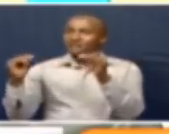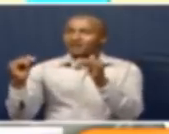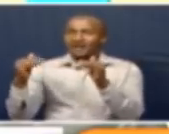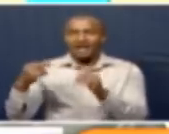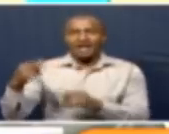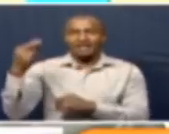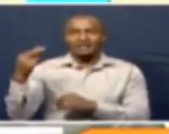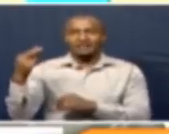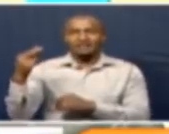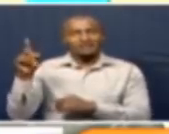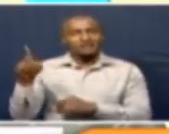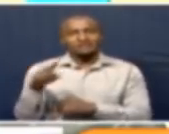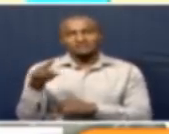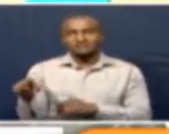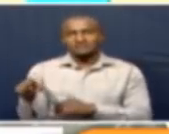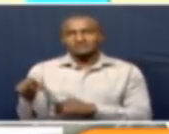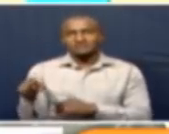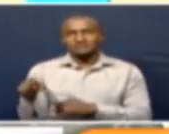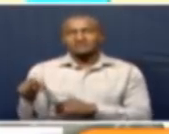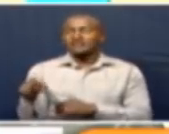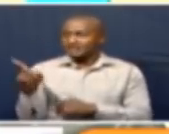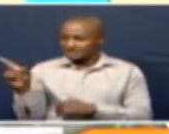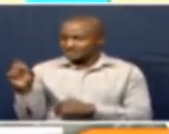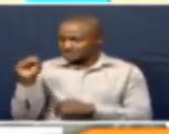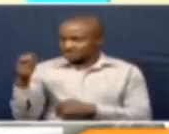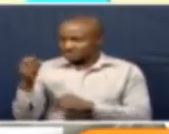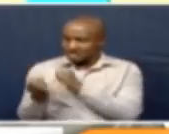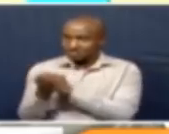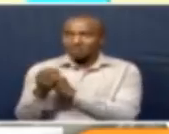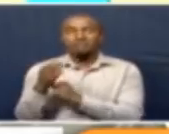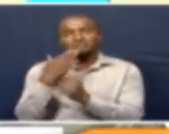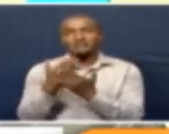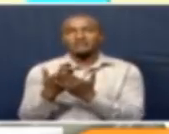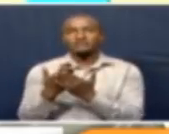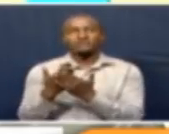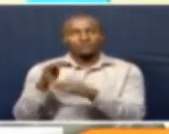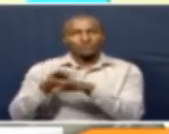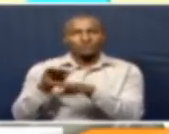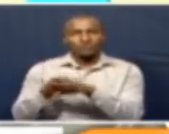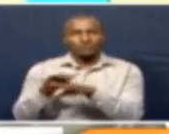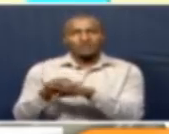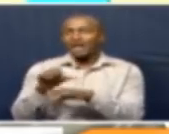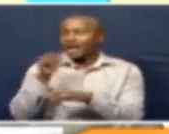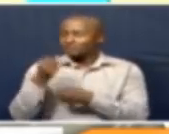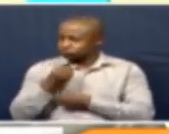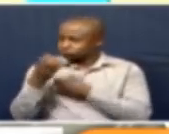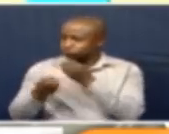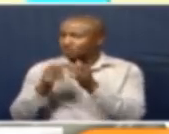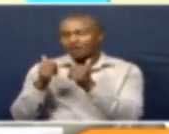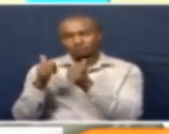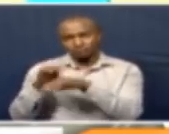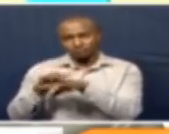it's shocking. And I thank people like Sheila for coming out, because then this goes as a caution to those people exploiting young